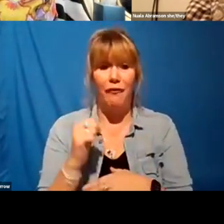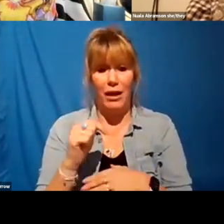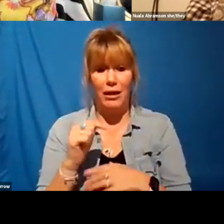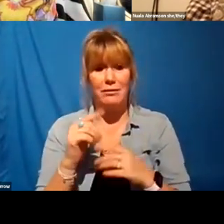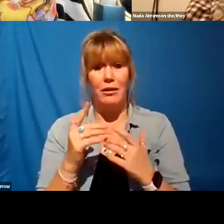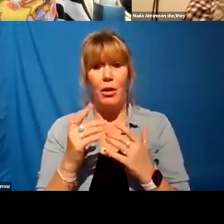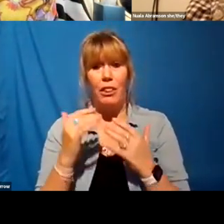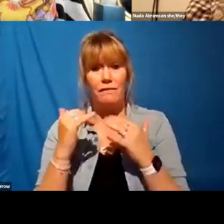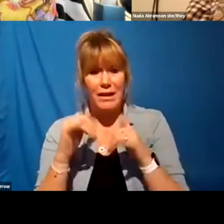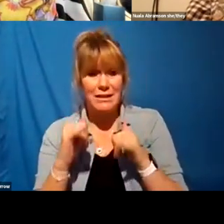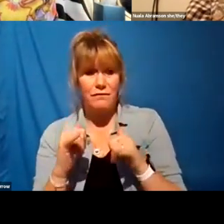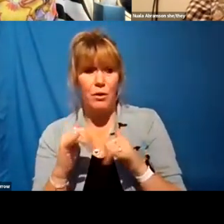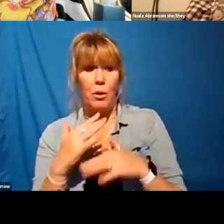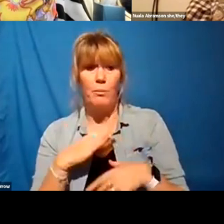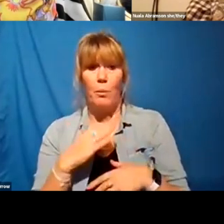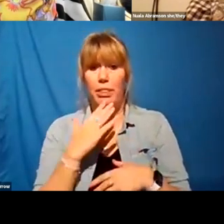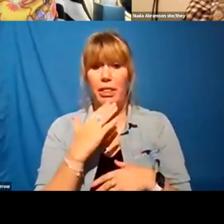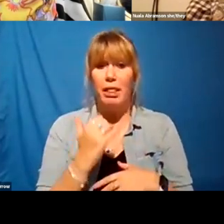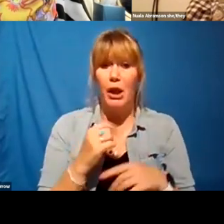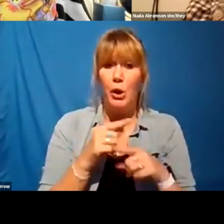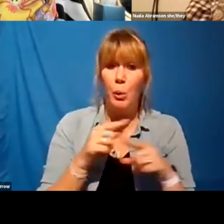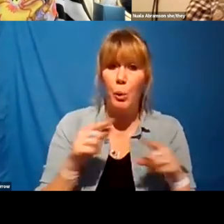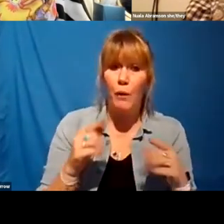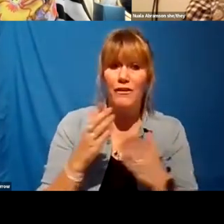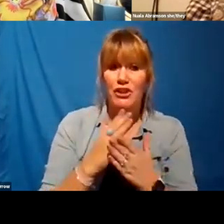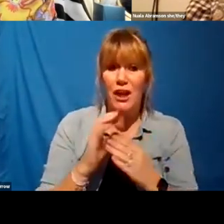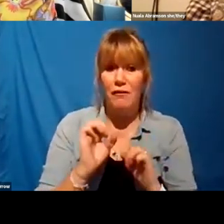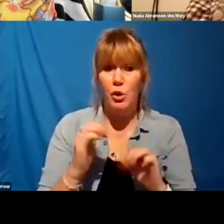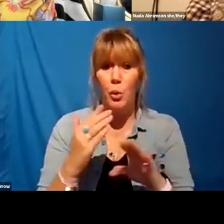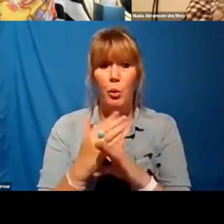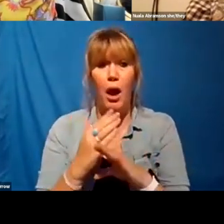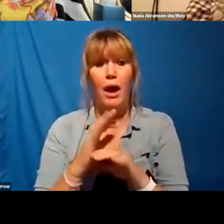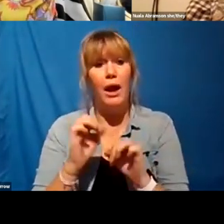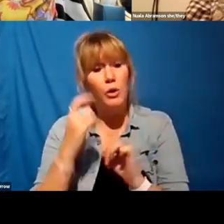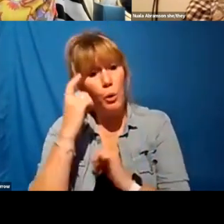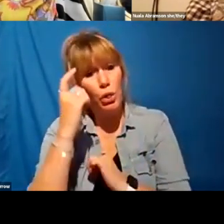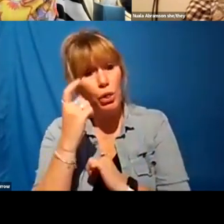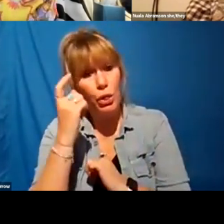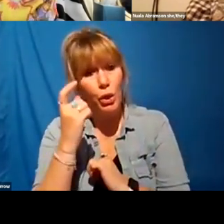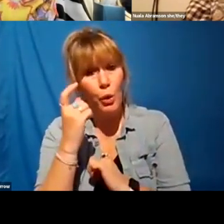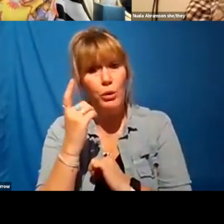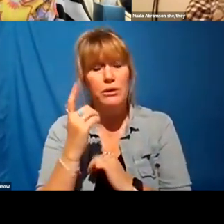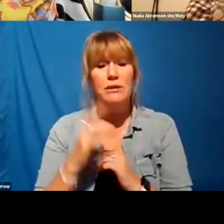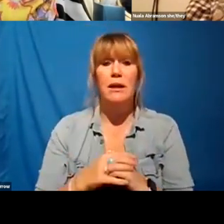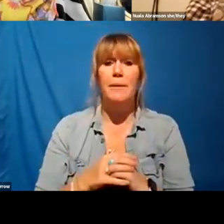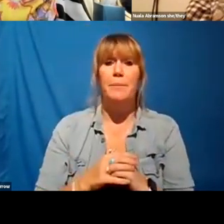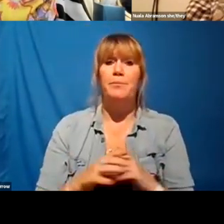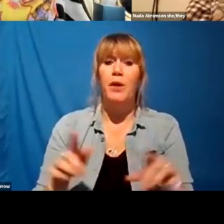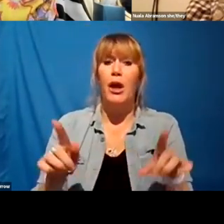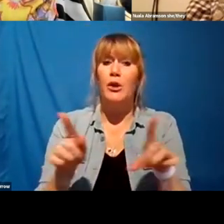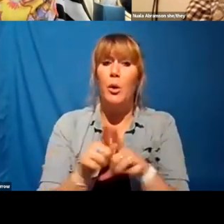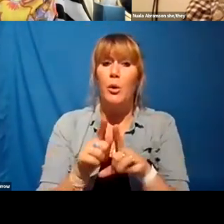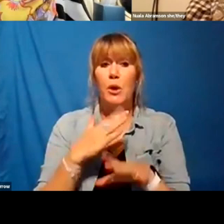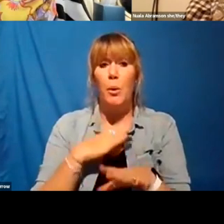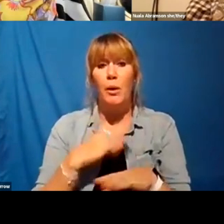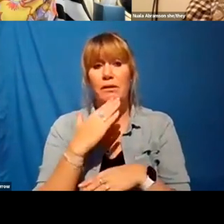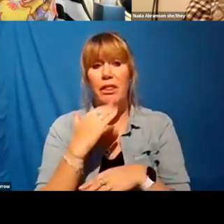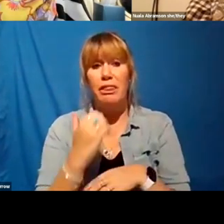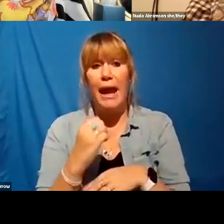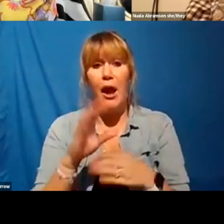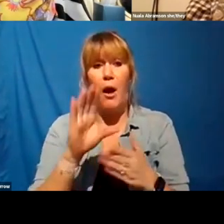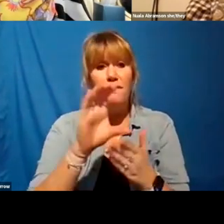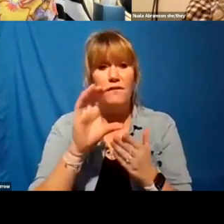I'd like to thank you for sharing that work and your thoughts with us tonight. I'd also like to thank our